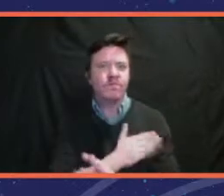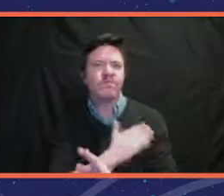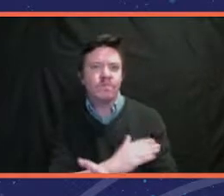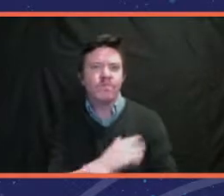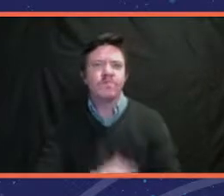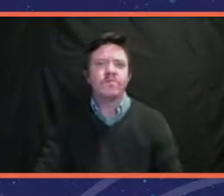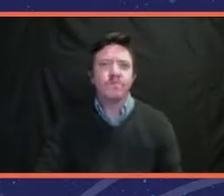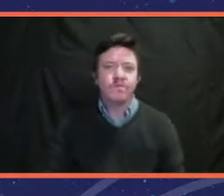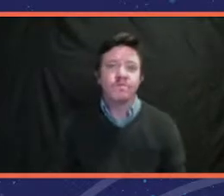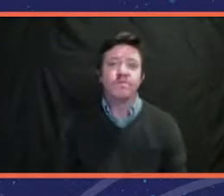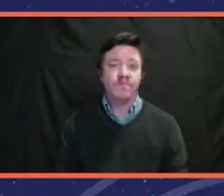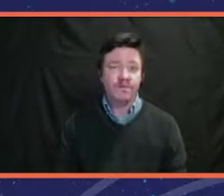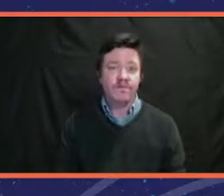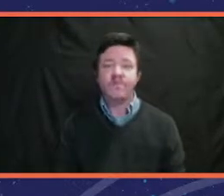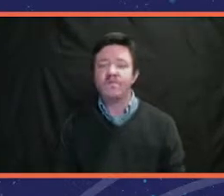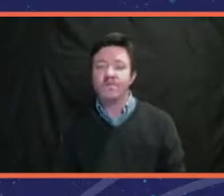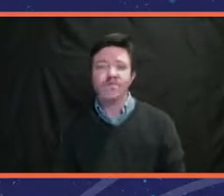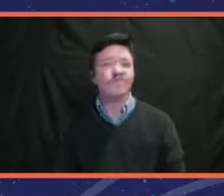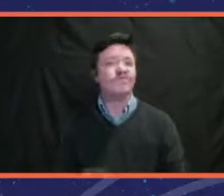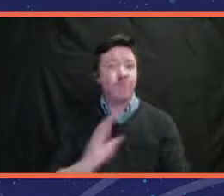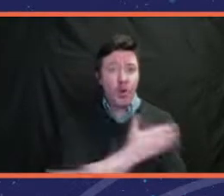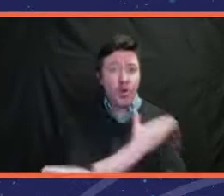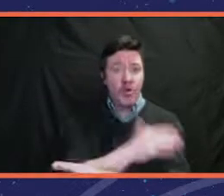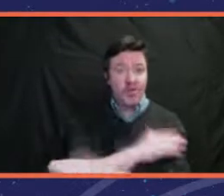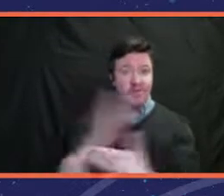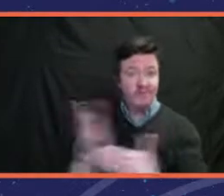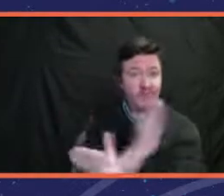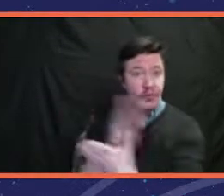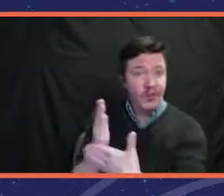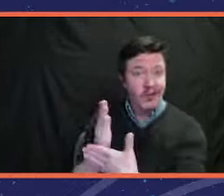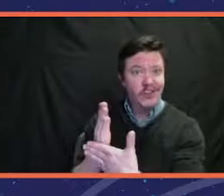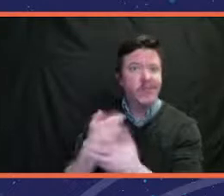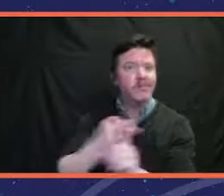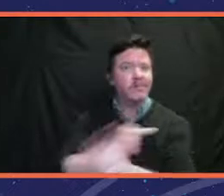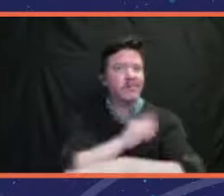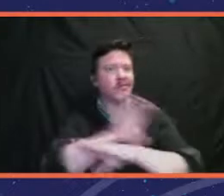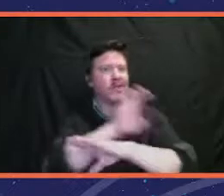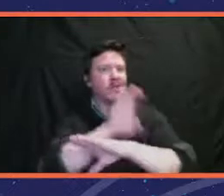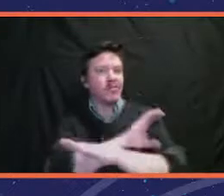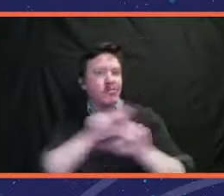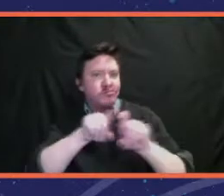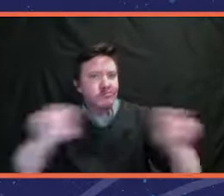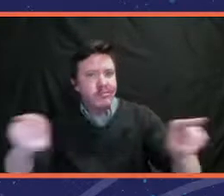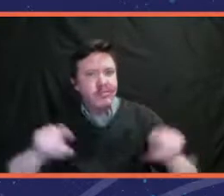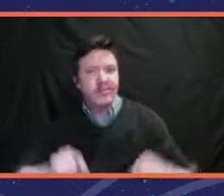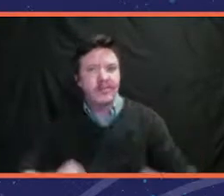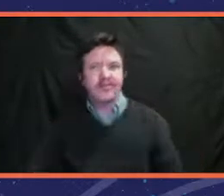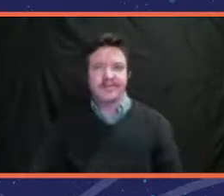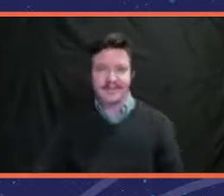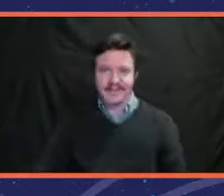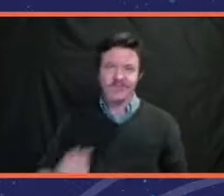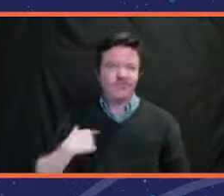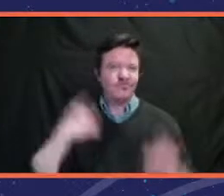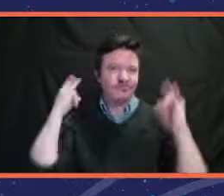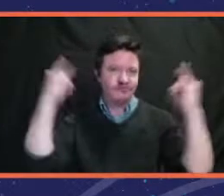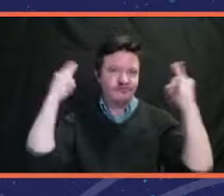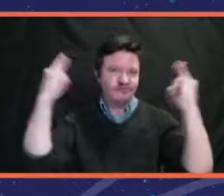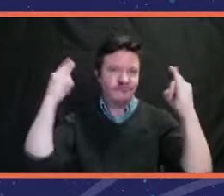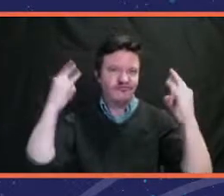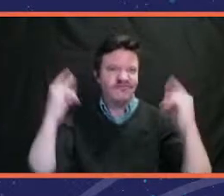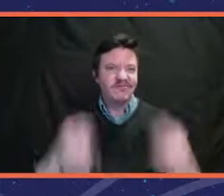So as soon as I'm able to share my audio from my computer, we'll get it rocking.